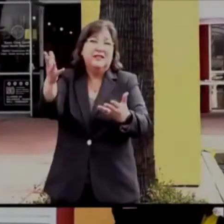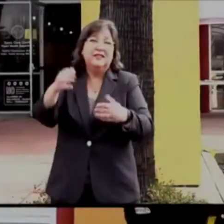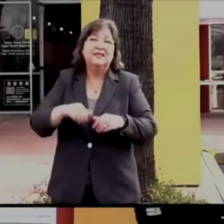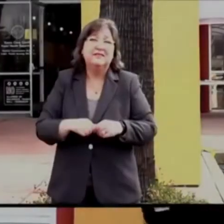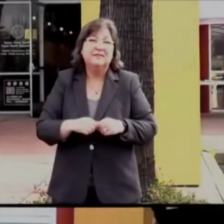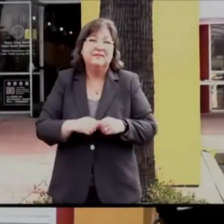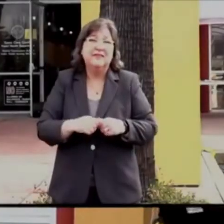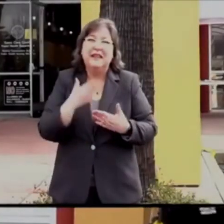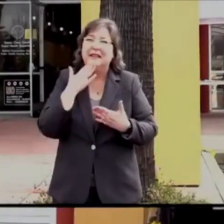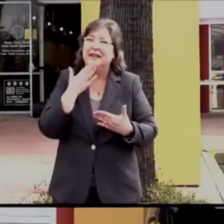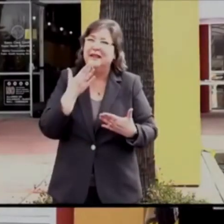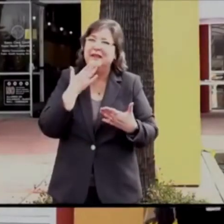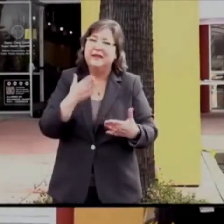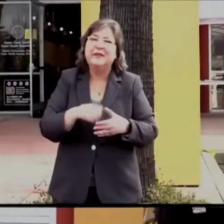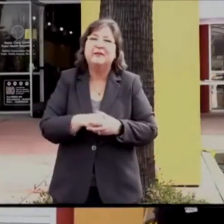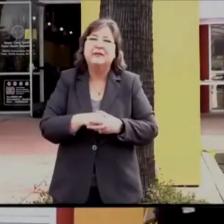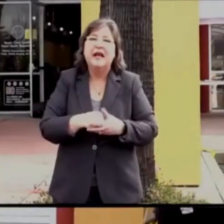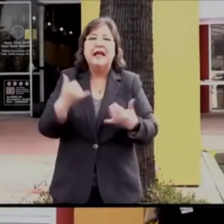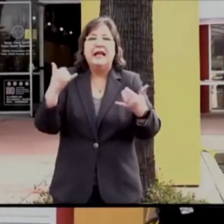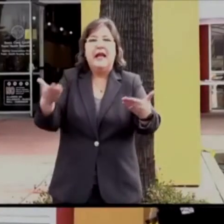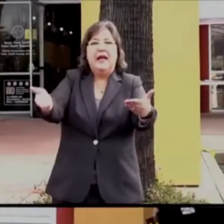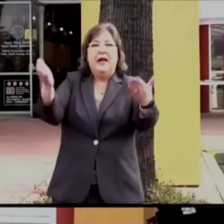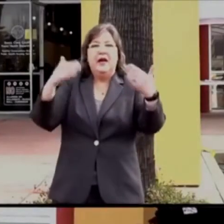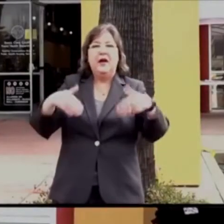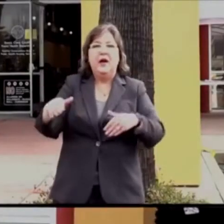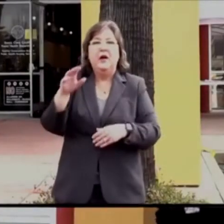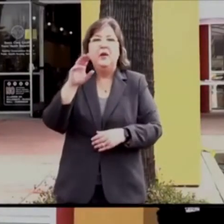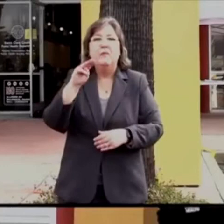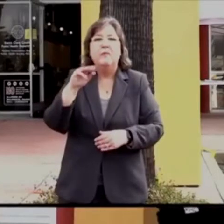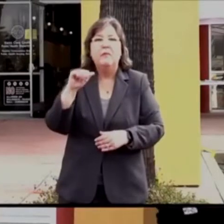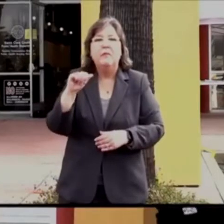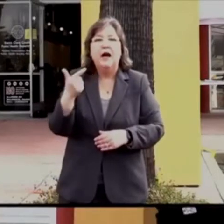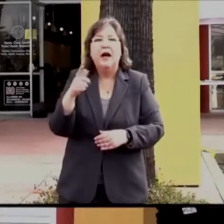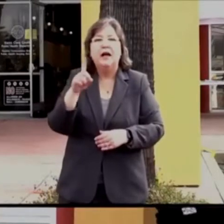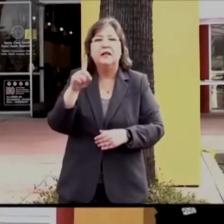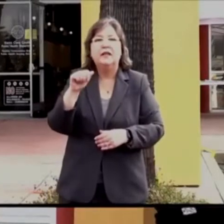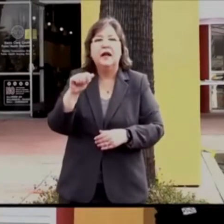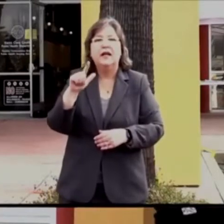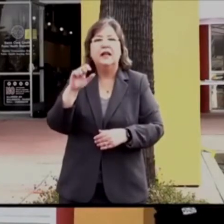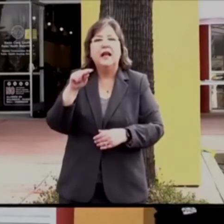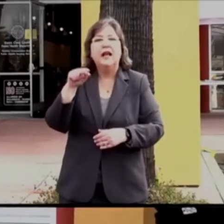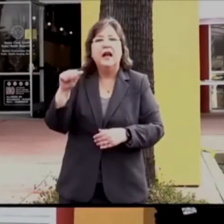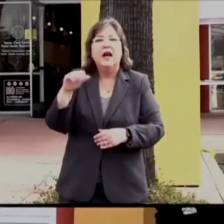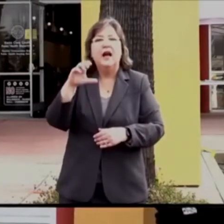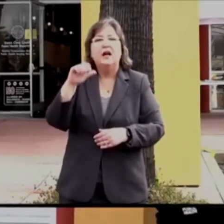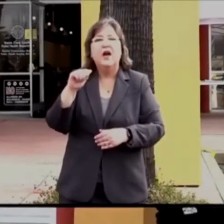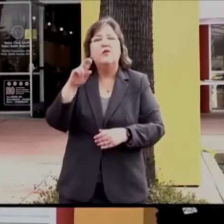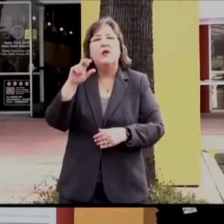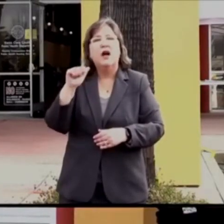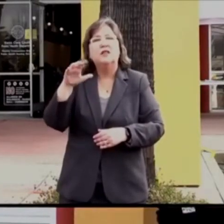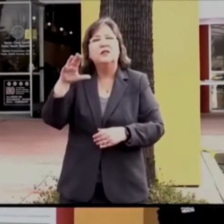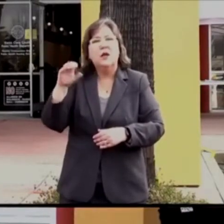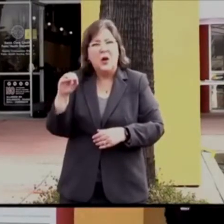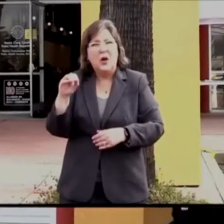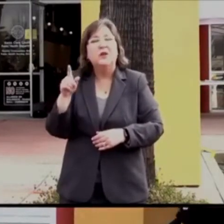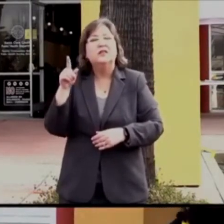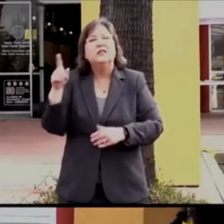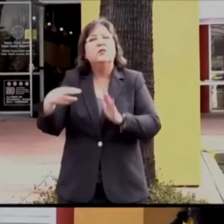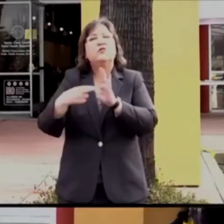We will now welcome Council Member Magdalena Carrasco, representing District 5 for the City of San Jose.